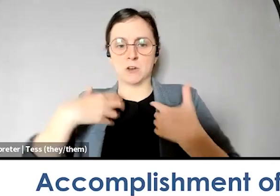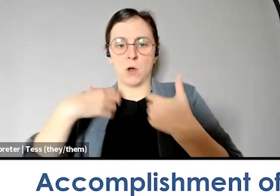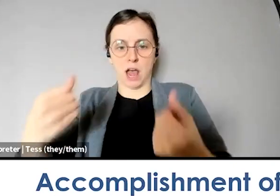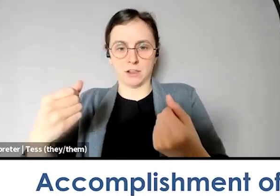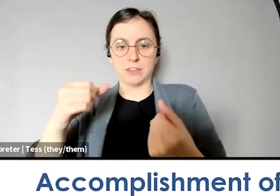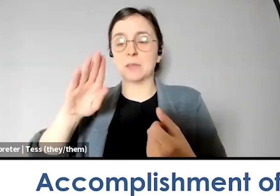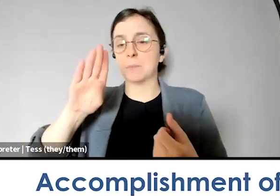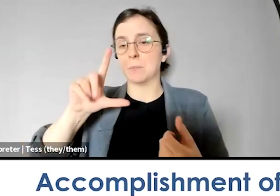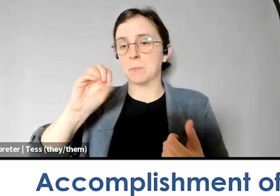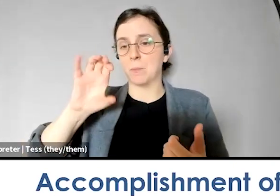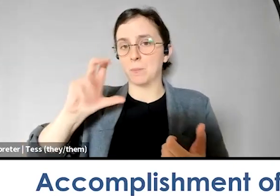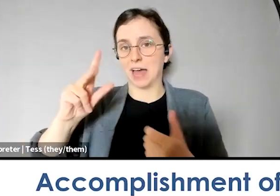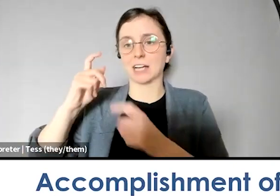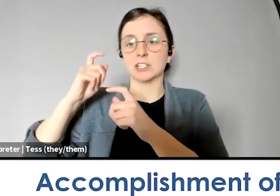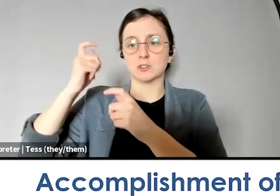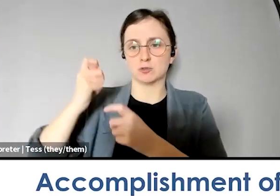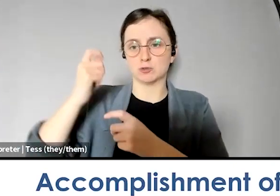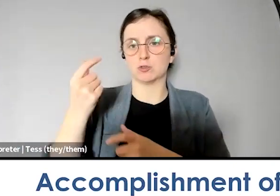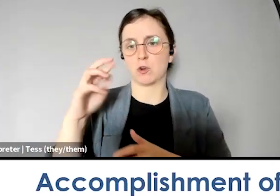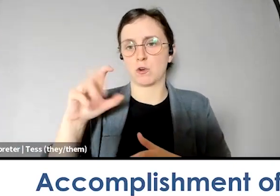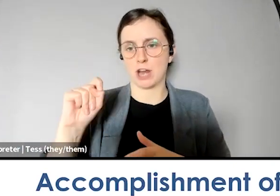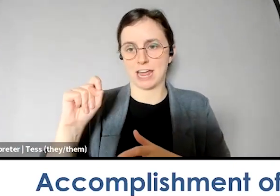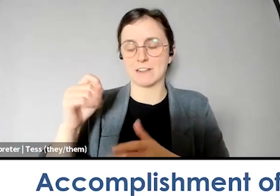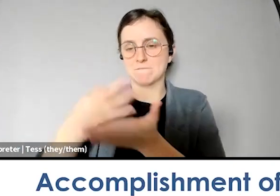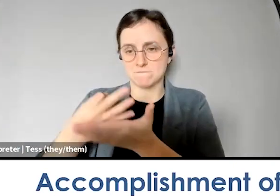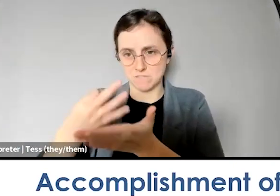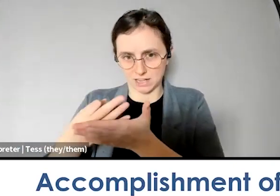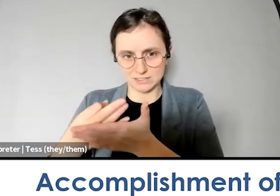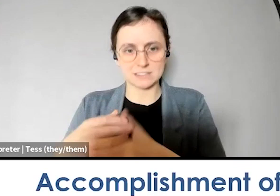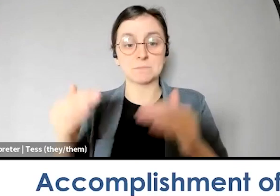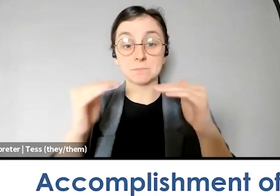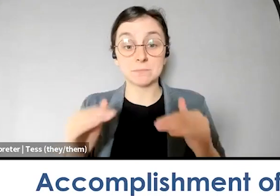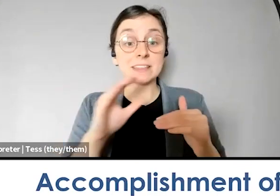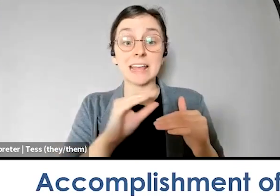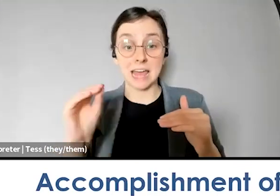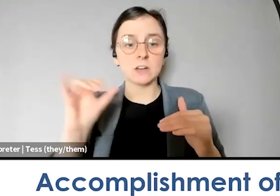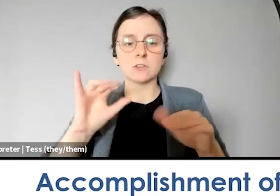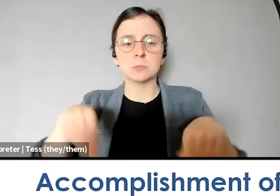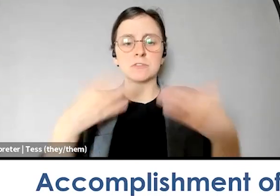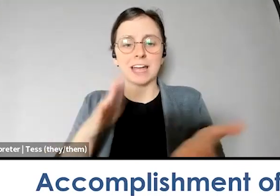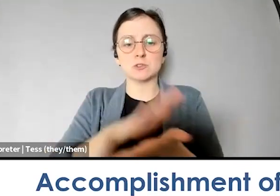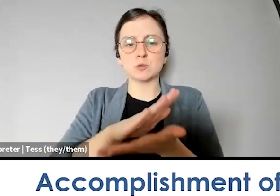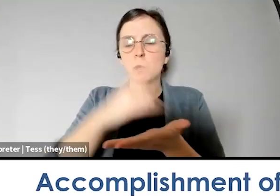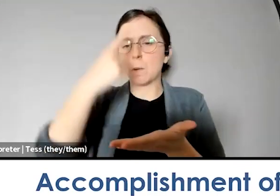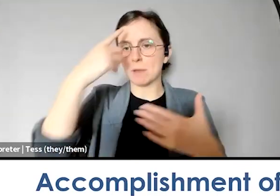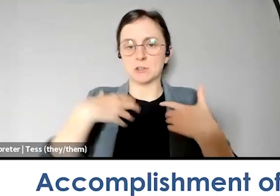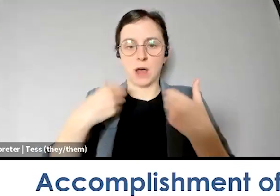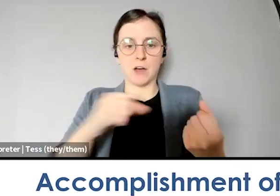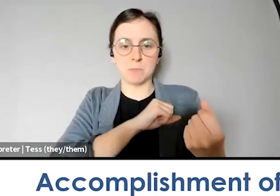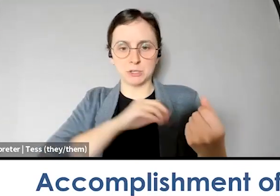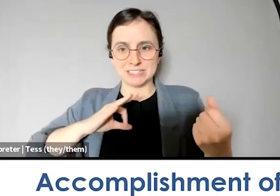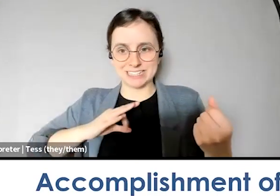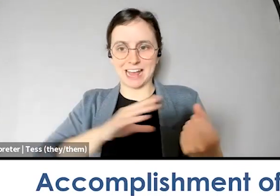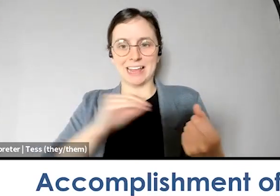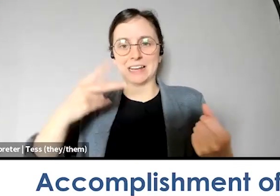for school folks who can provide mental health services. Why am I mentioning that? Because in this presentation, I